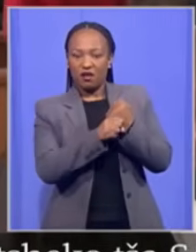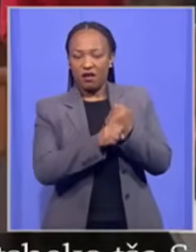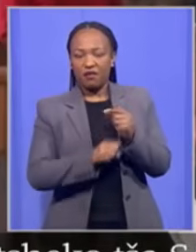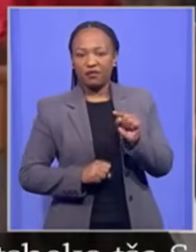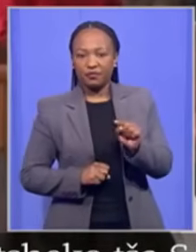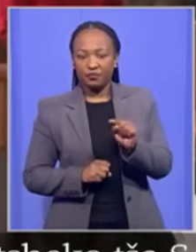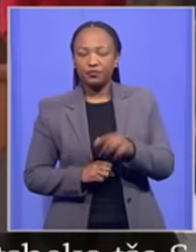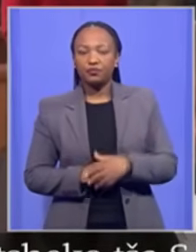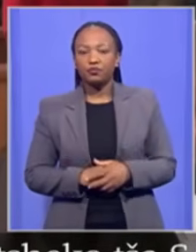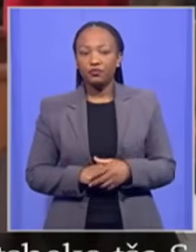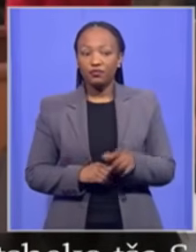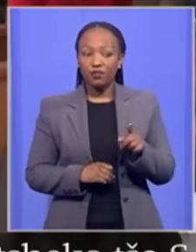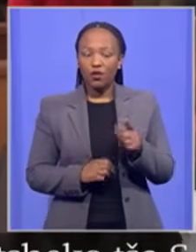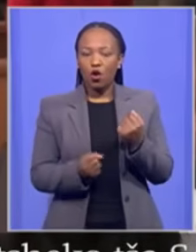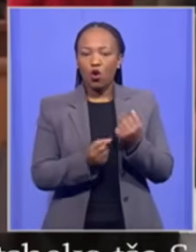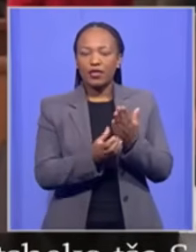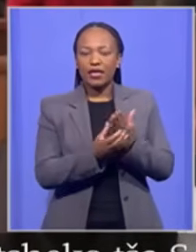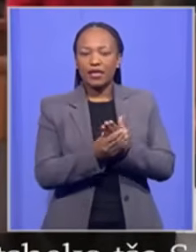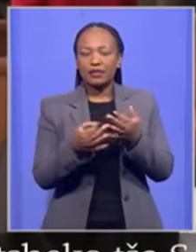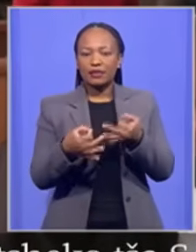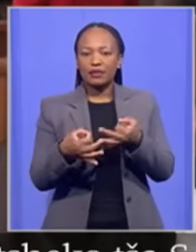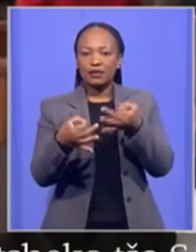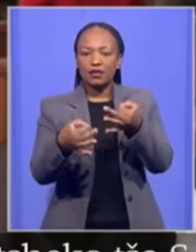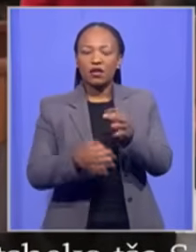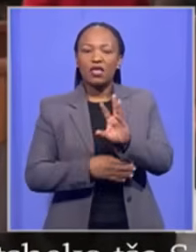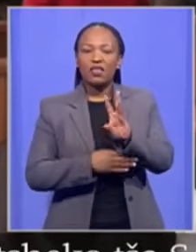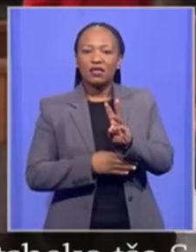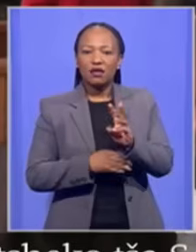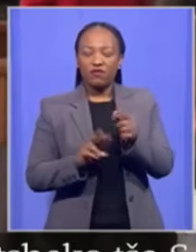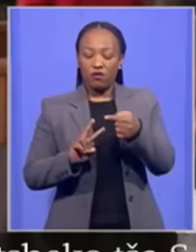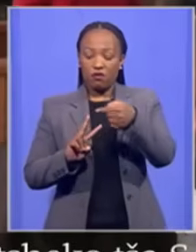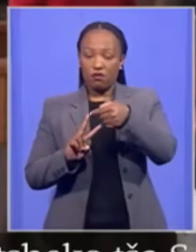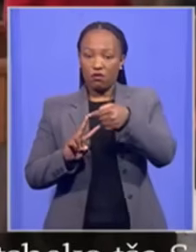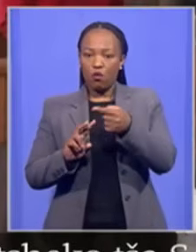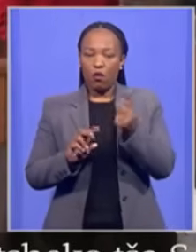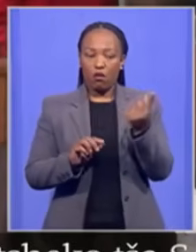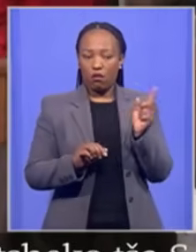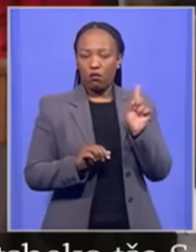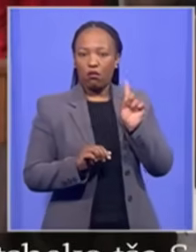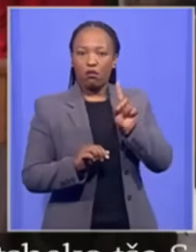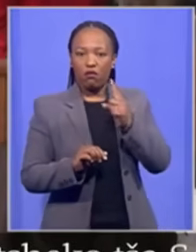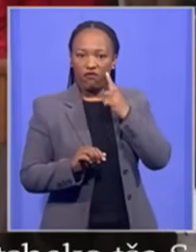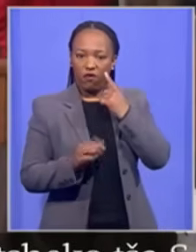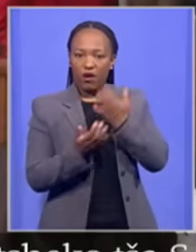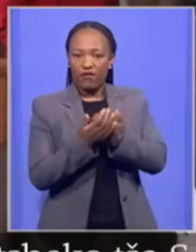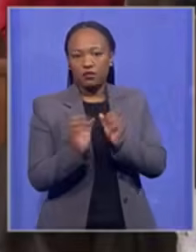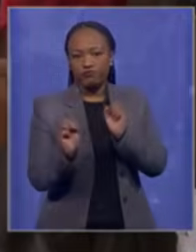Tsheko e šuthišeditše go Labone fa go tla go bitswa hlatse ya bobedi go neelana ka bohlatse.